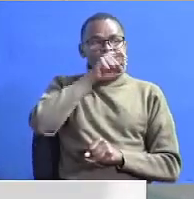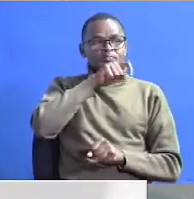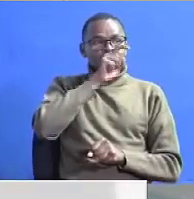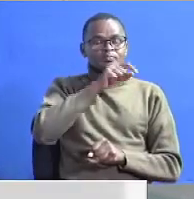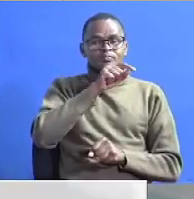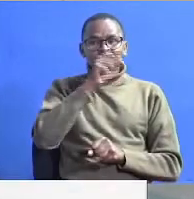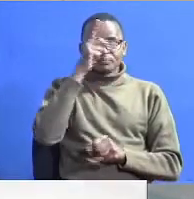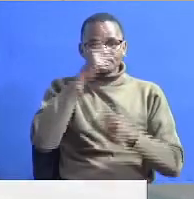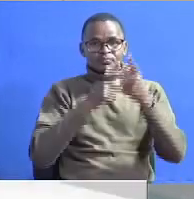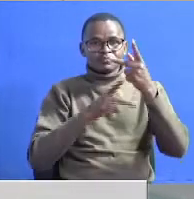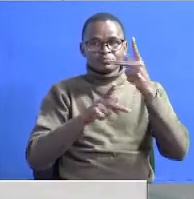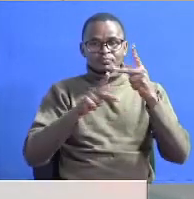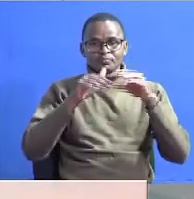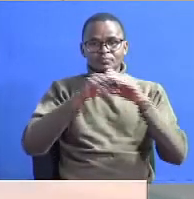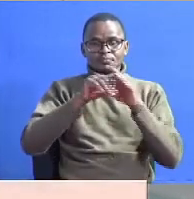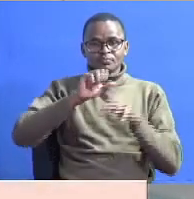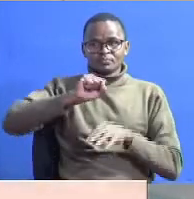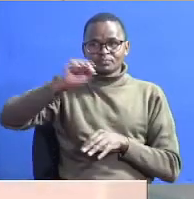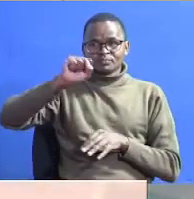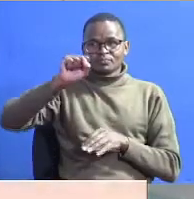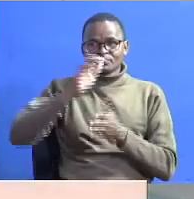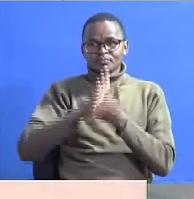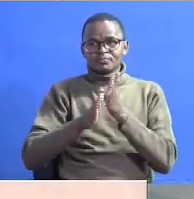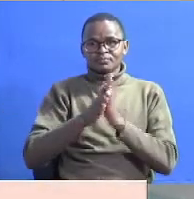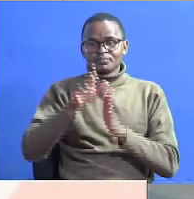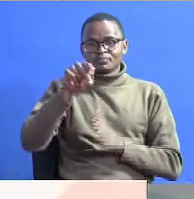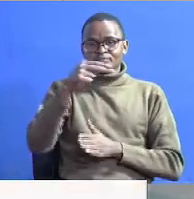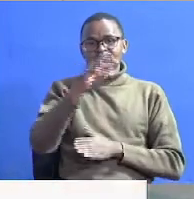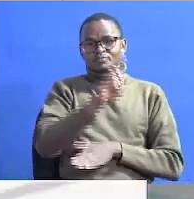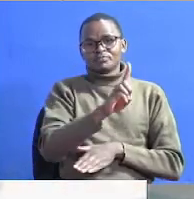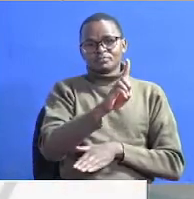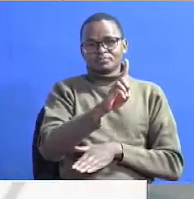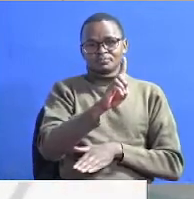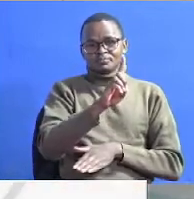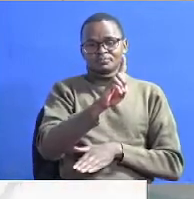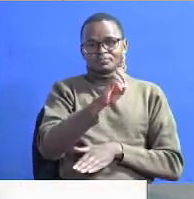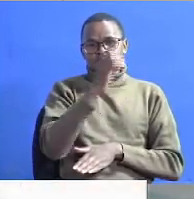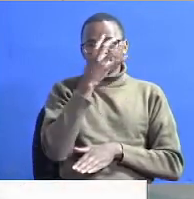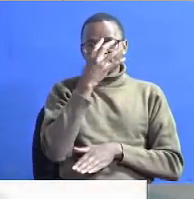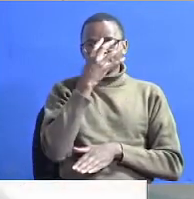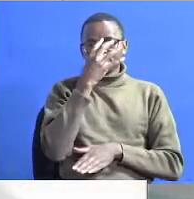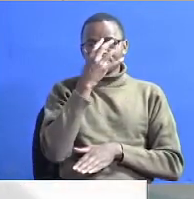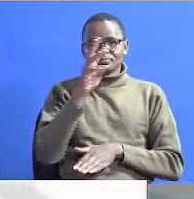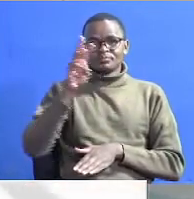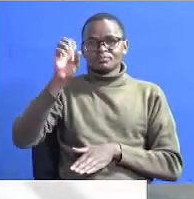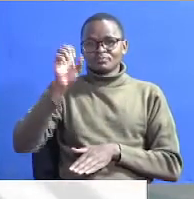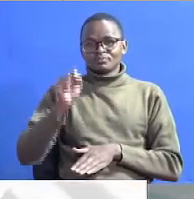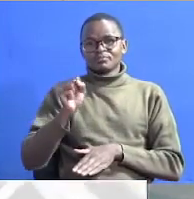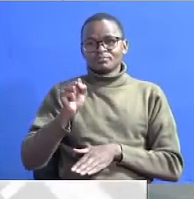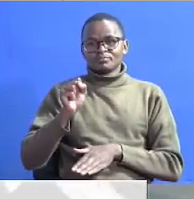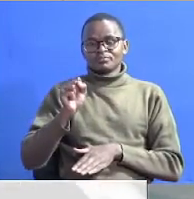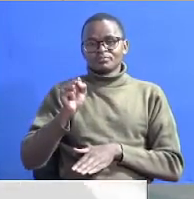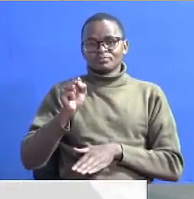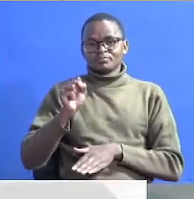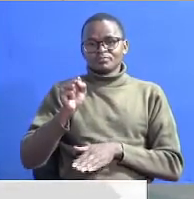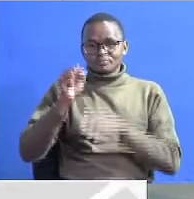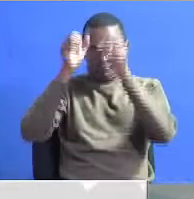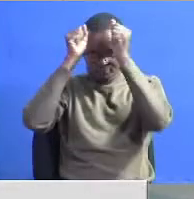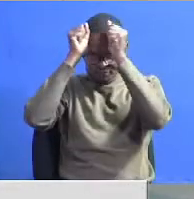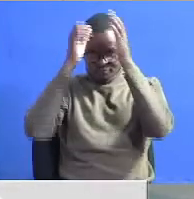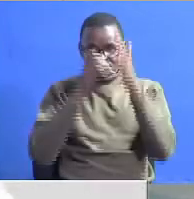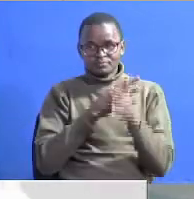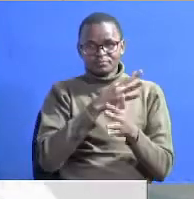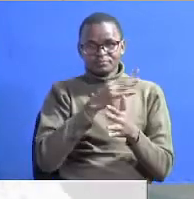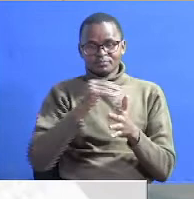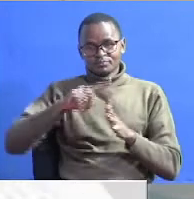a professor in politics without a PhD. Okay. William Ruto was his student, and